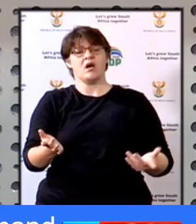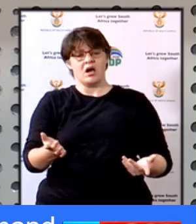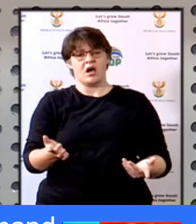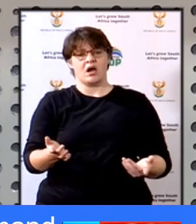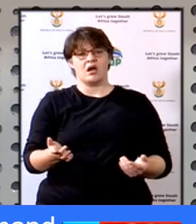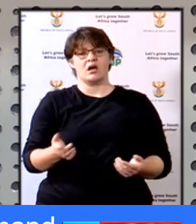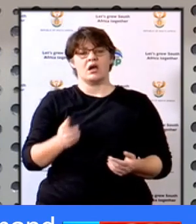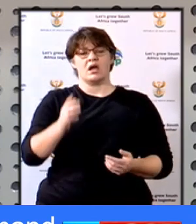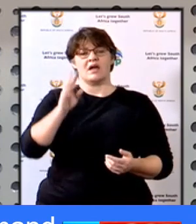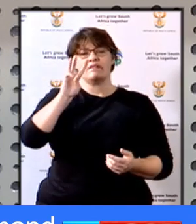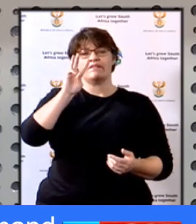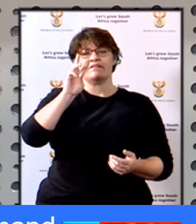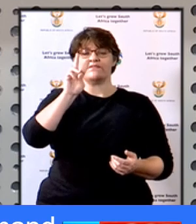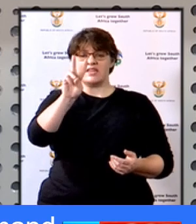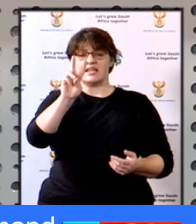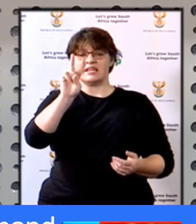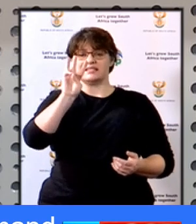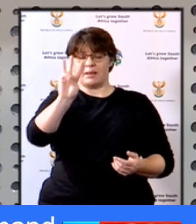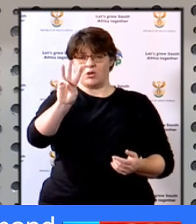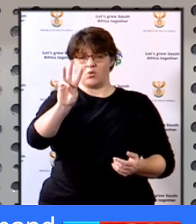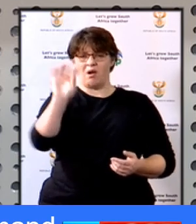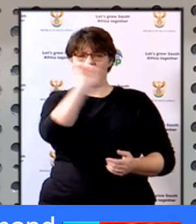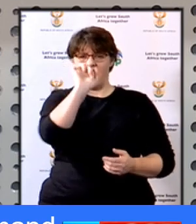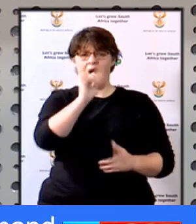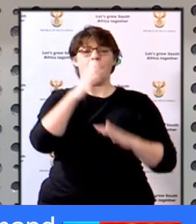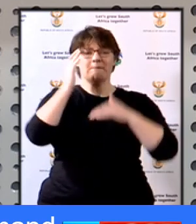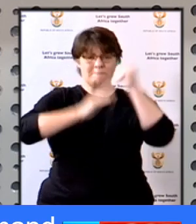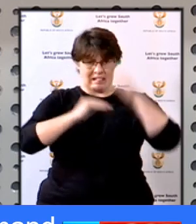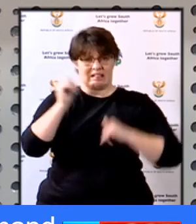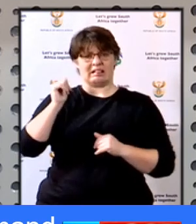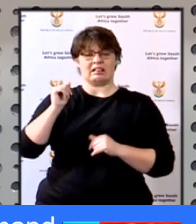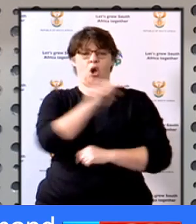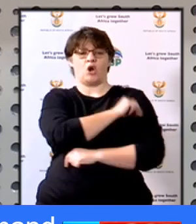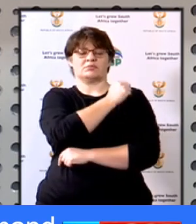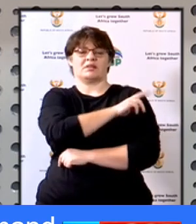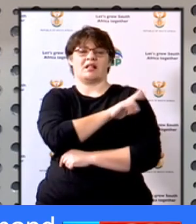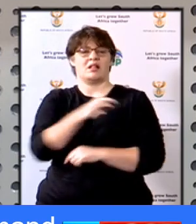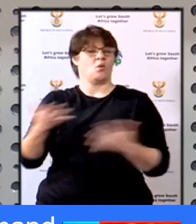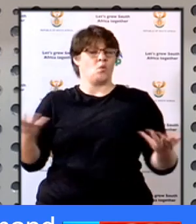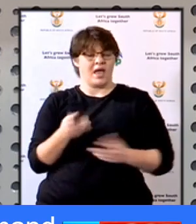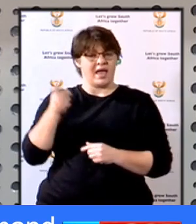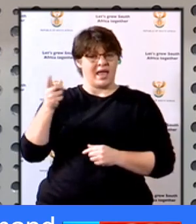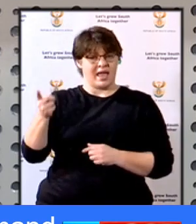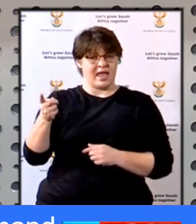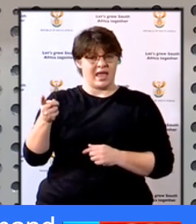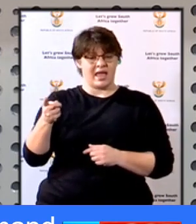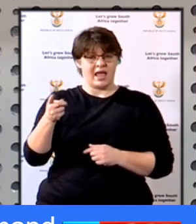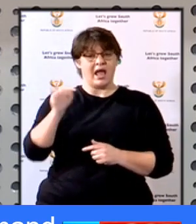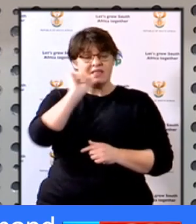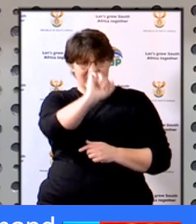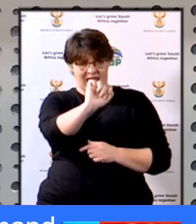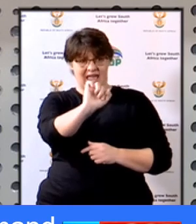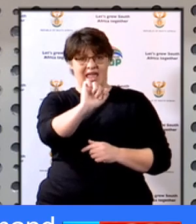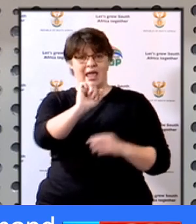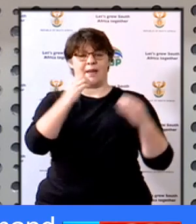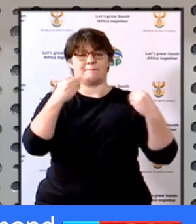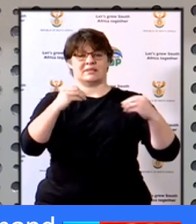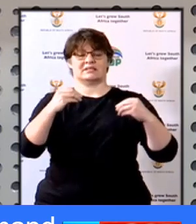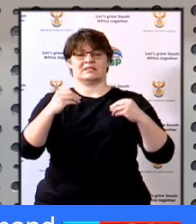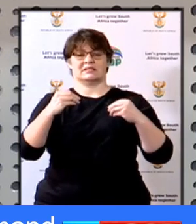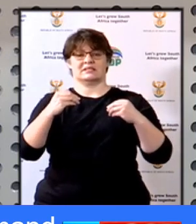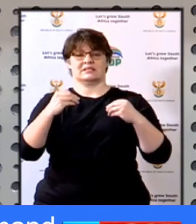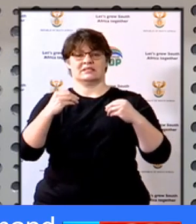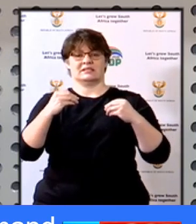automaker, VW, that is building a hospital in on premises owned by the company,